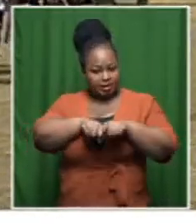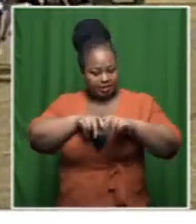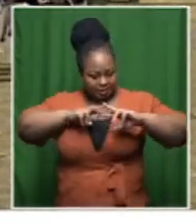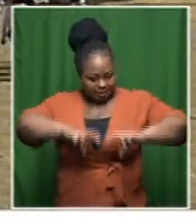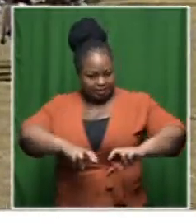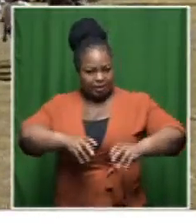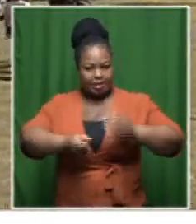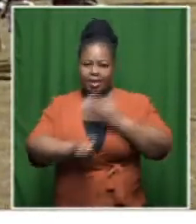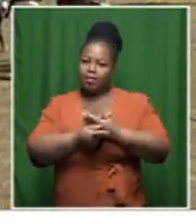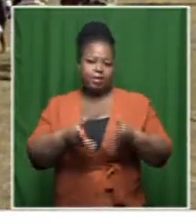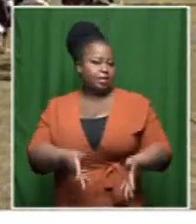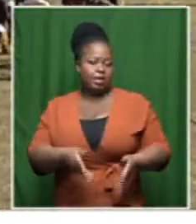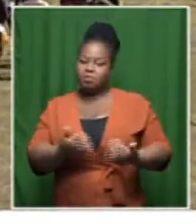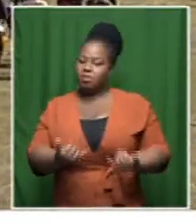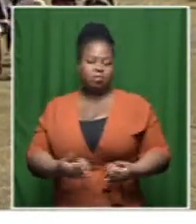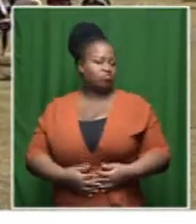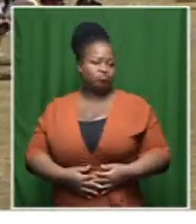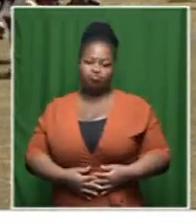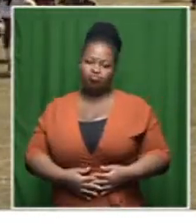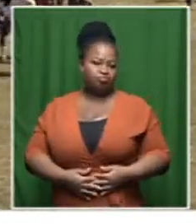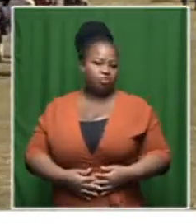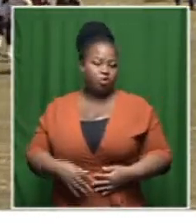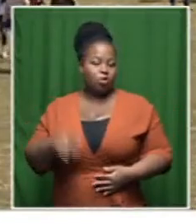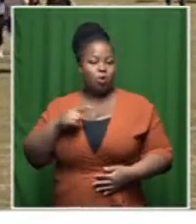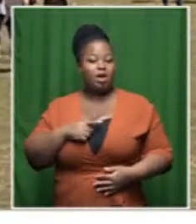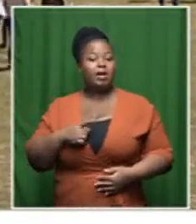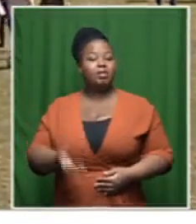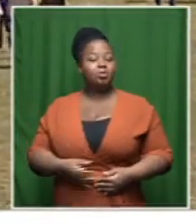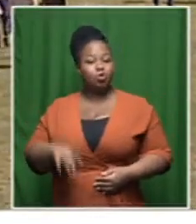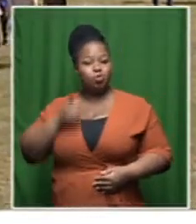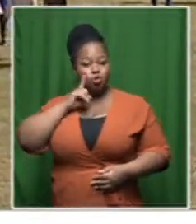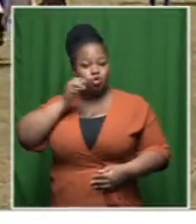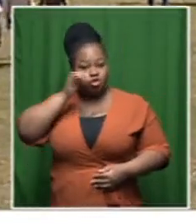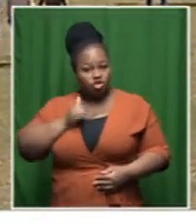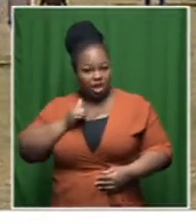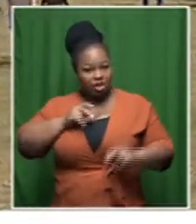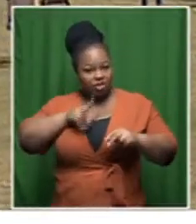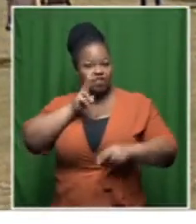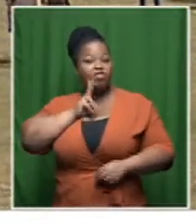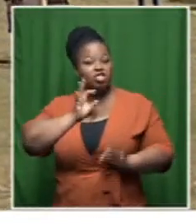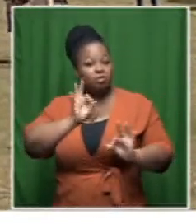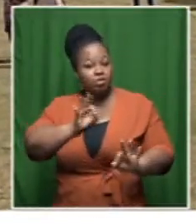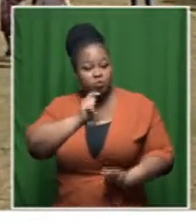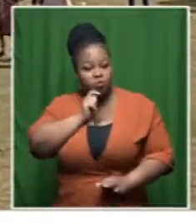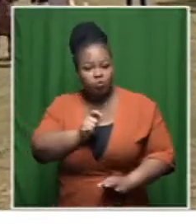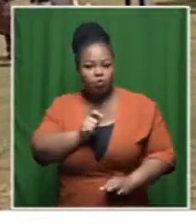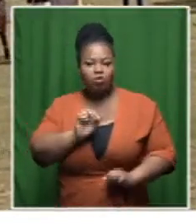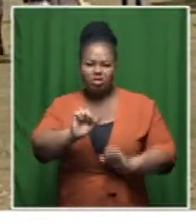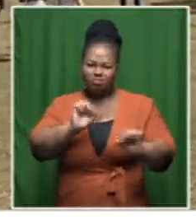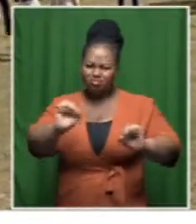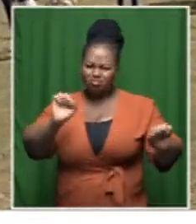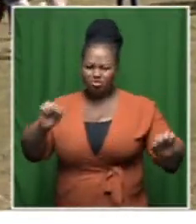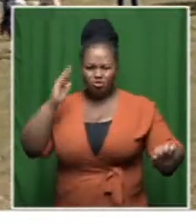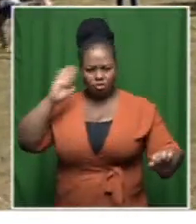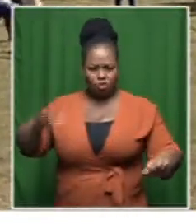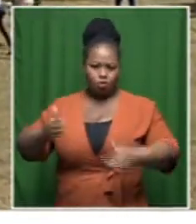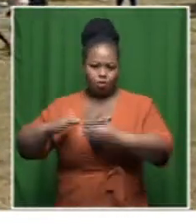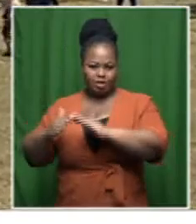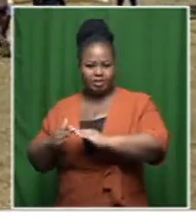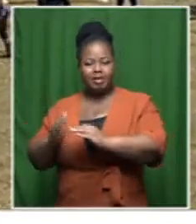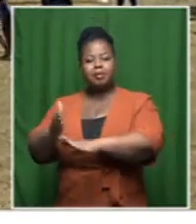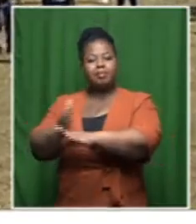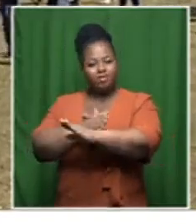not take place here today. I understand that the actual virginity testing takes place, at their places where they reside before they come